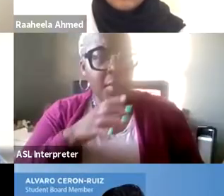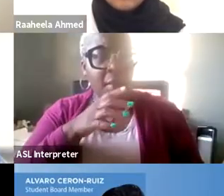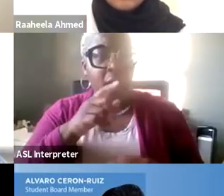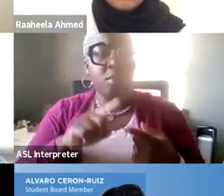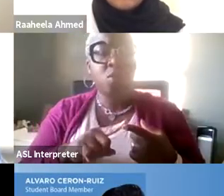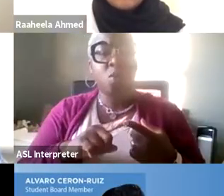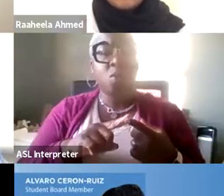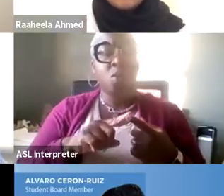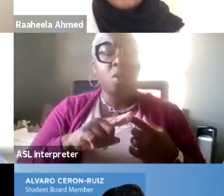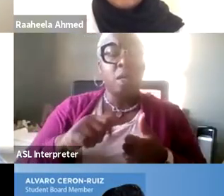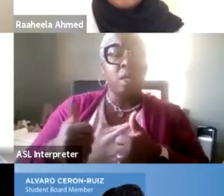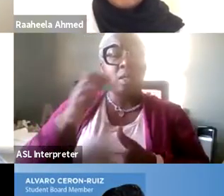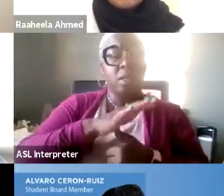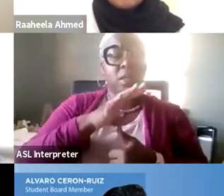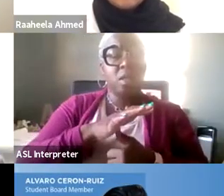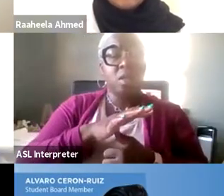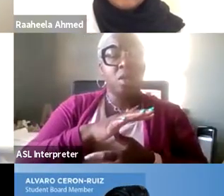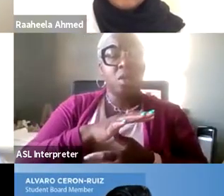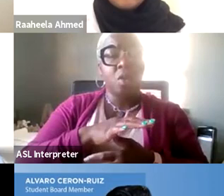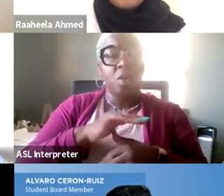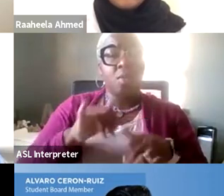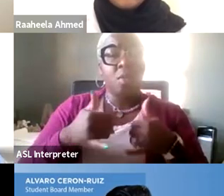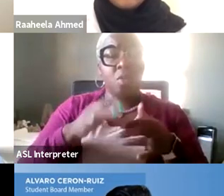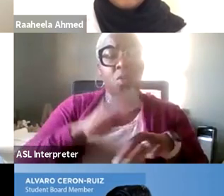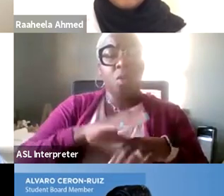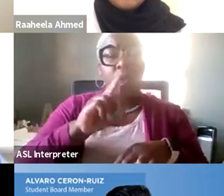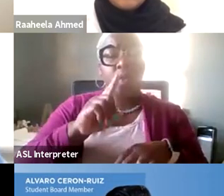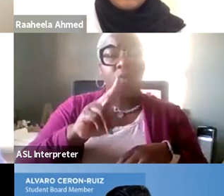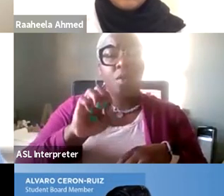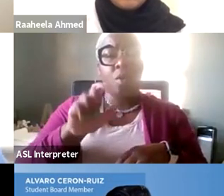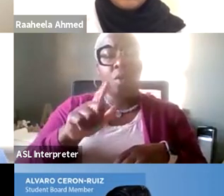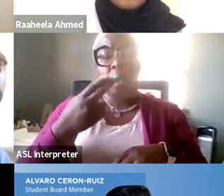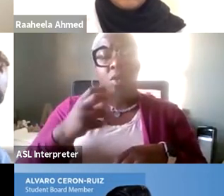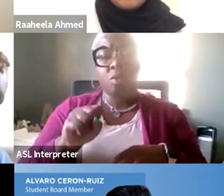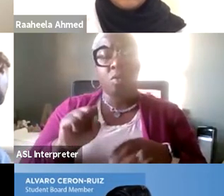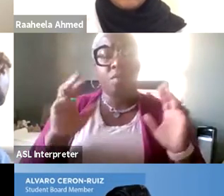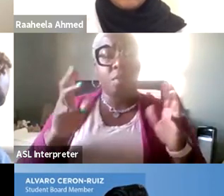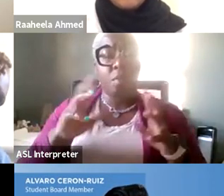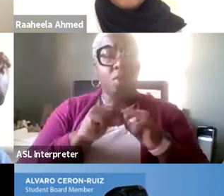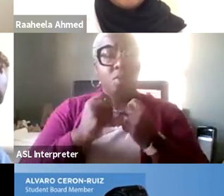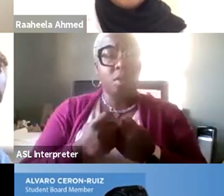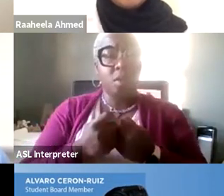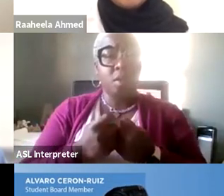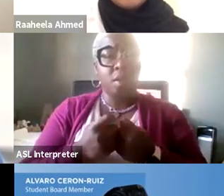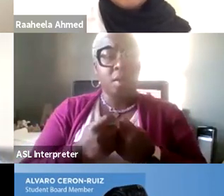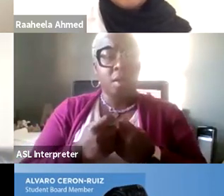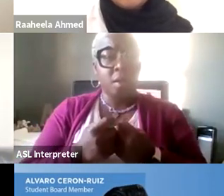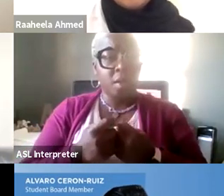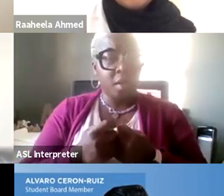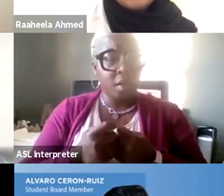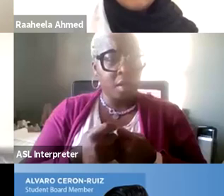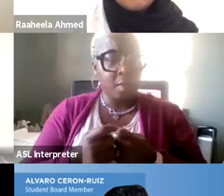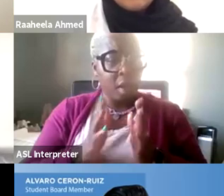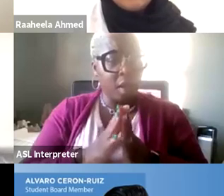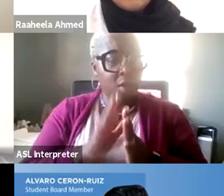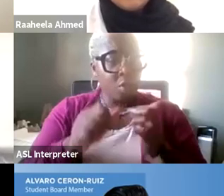a senior who also plays on the Duval High School football team. My intent today is to, and I ask